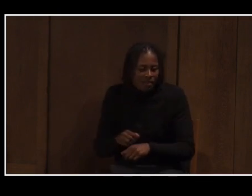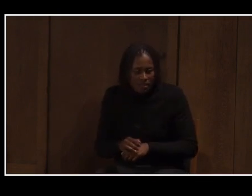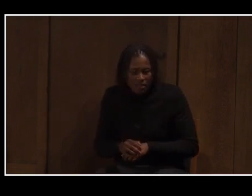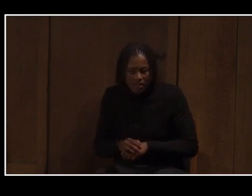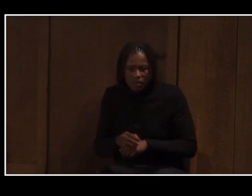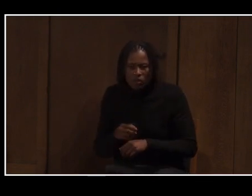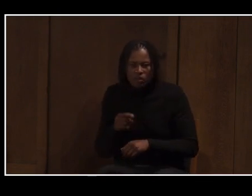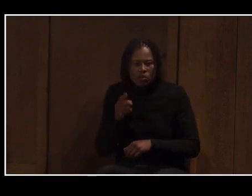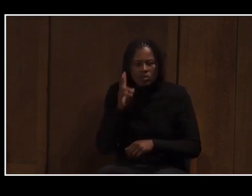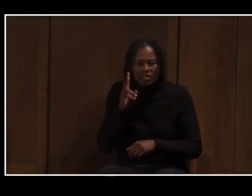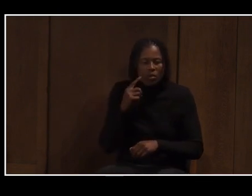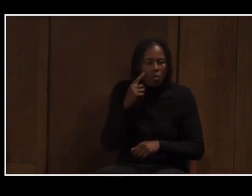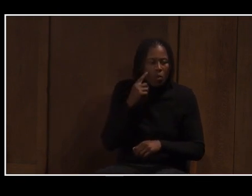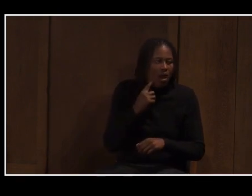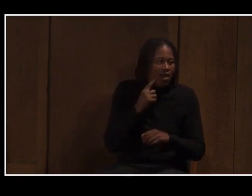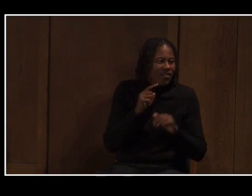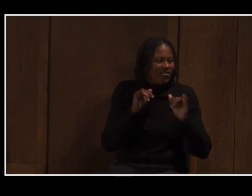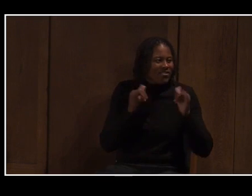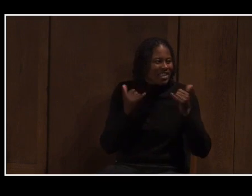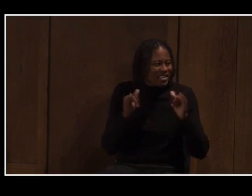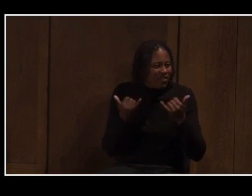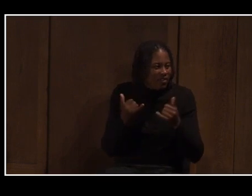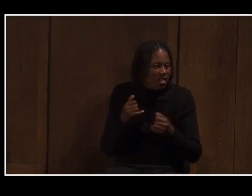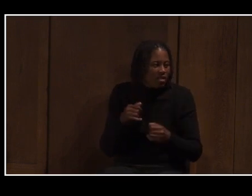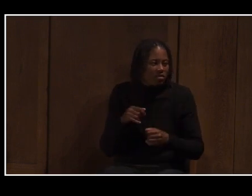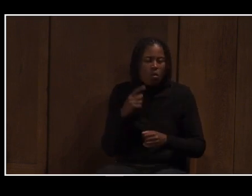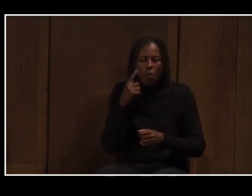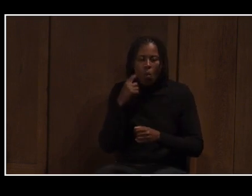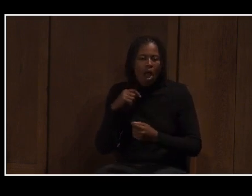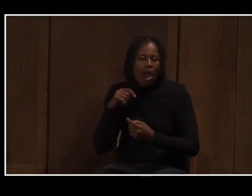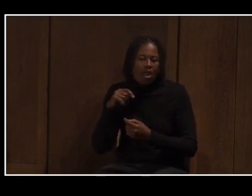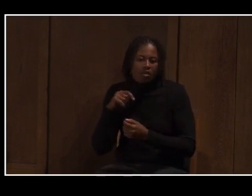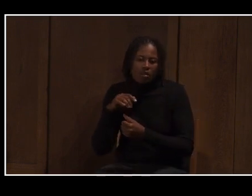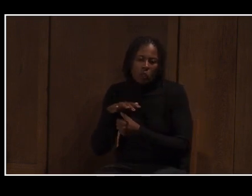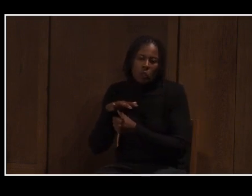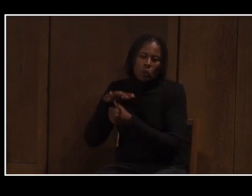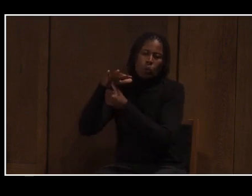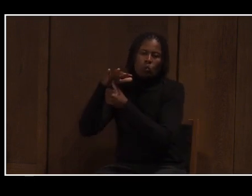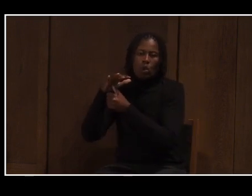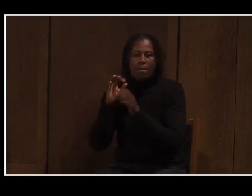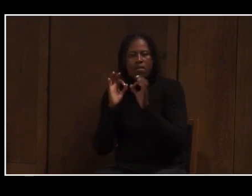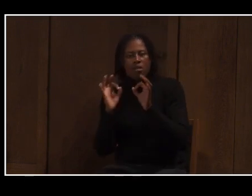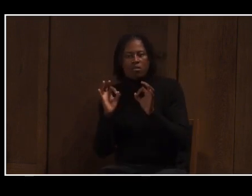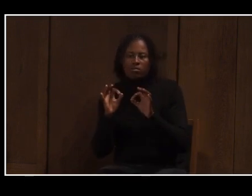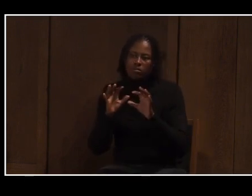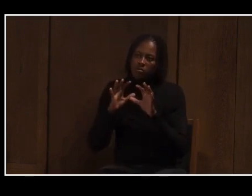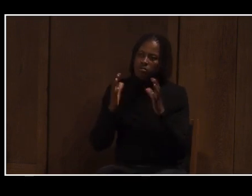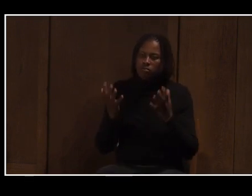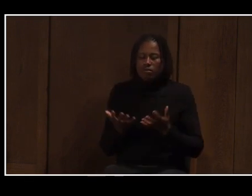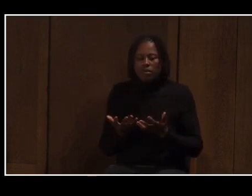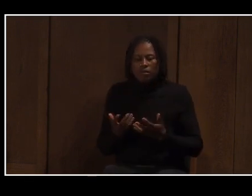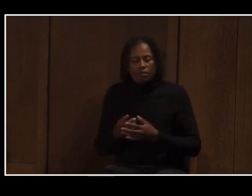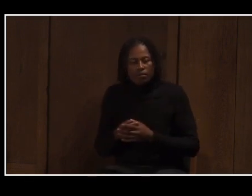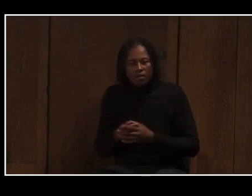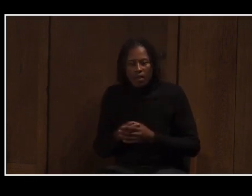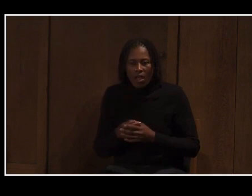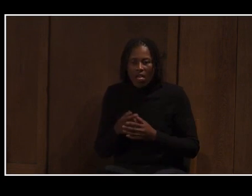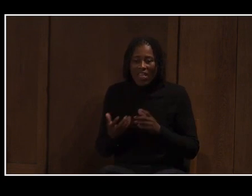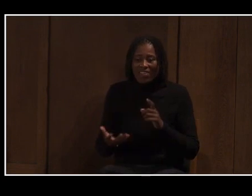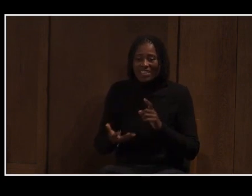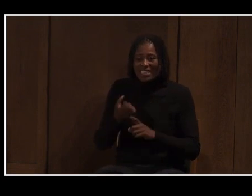white utopias. And, you know, they've taken all the cultural continuation of